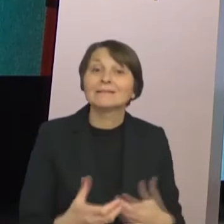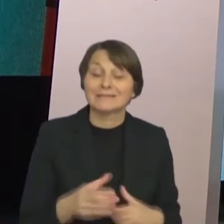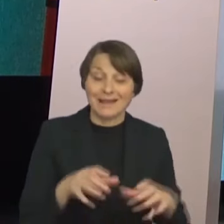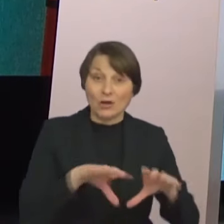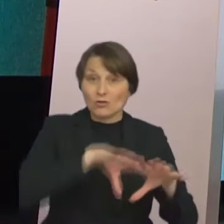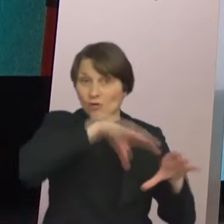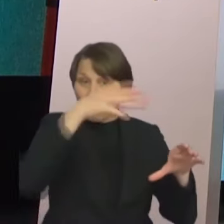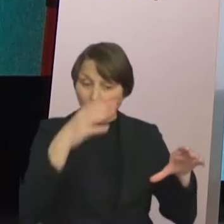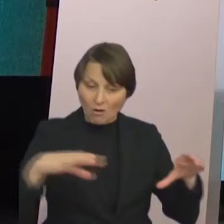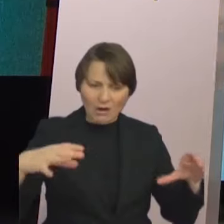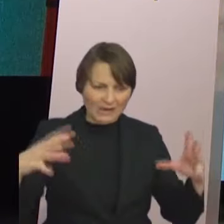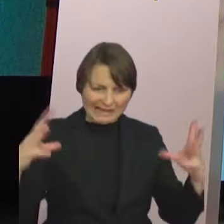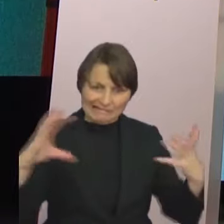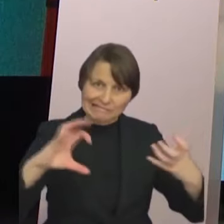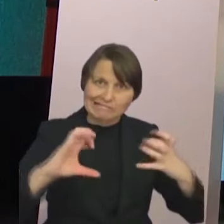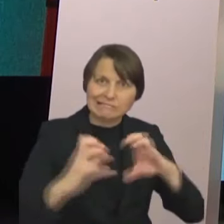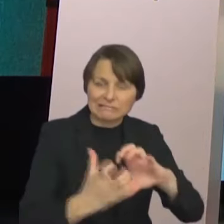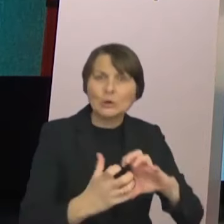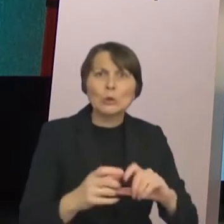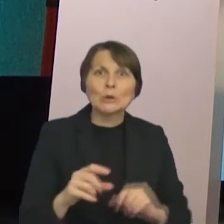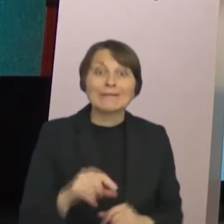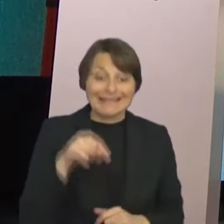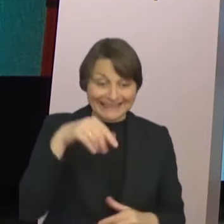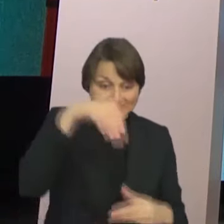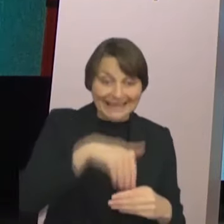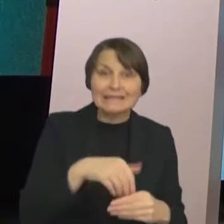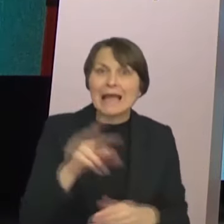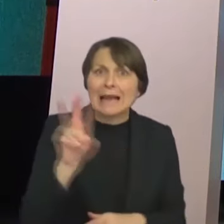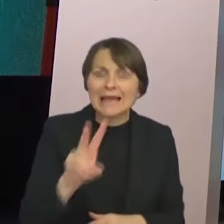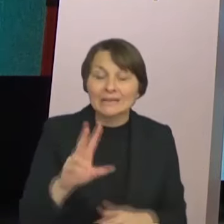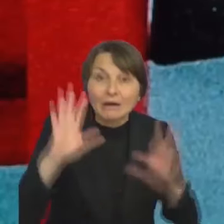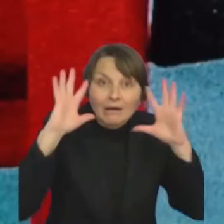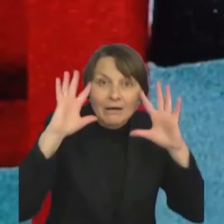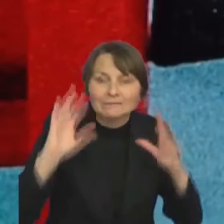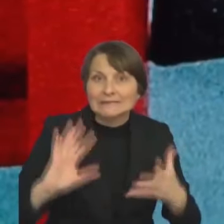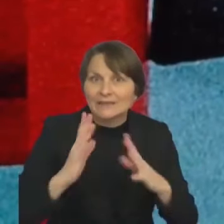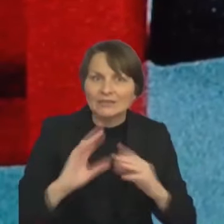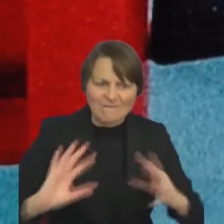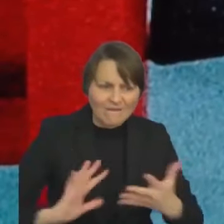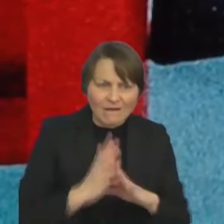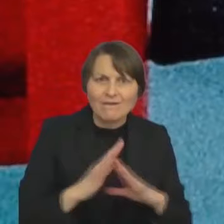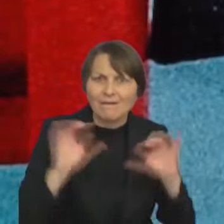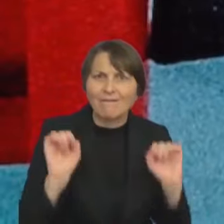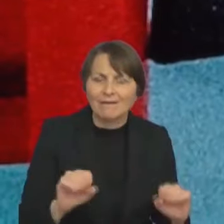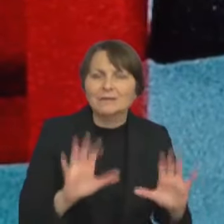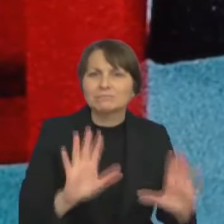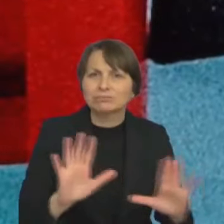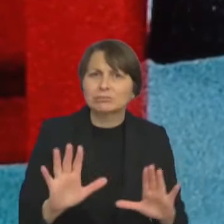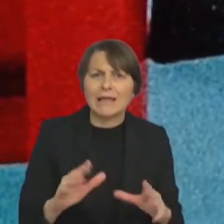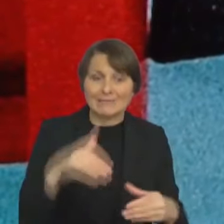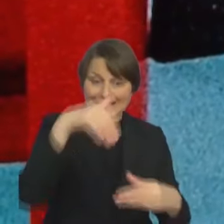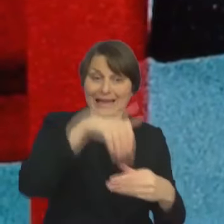risk in electric vehicles that the battery may catch fire. In spite of the very high level of internal safety in our